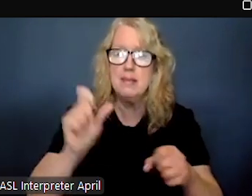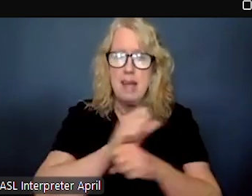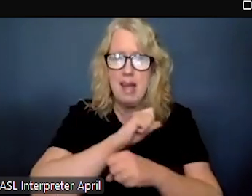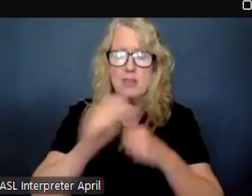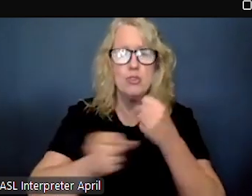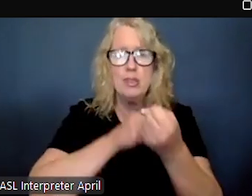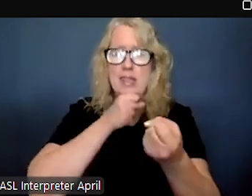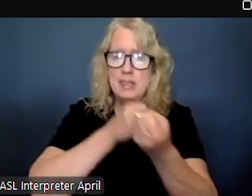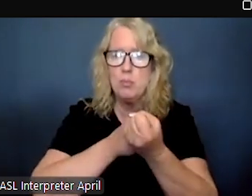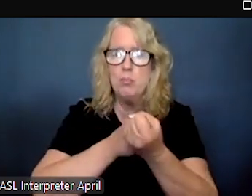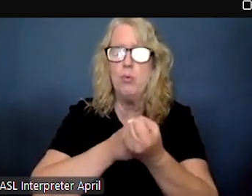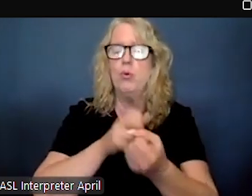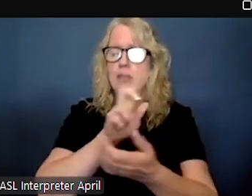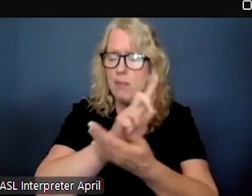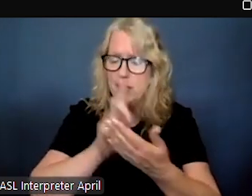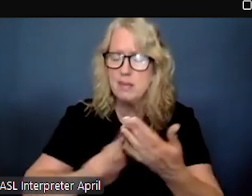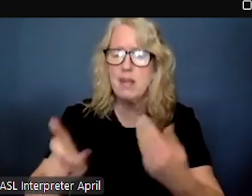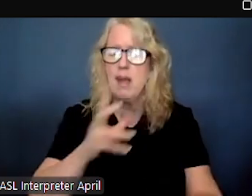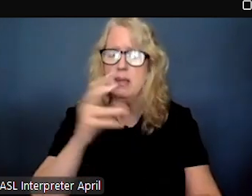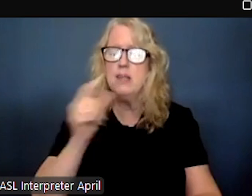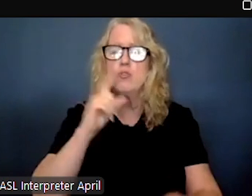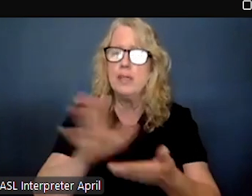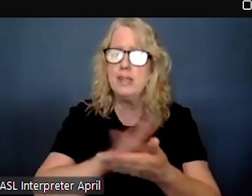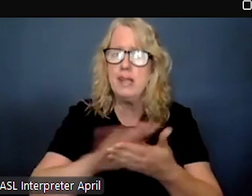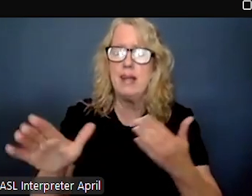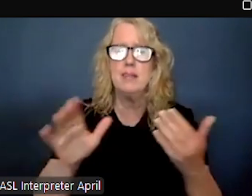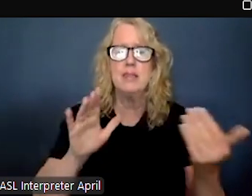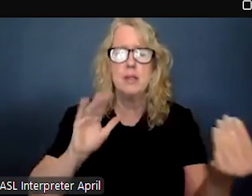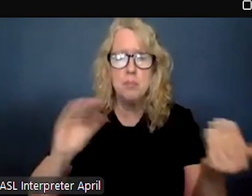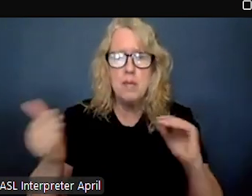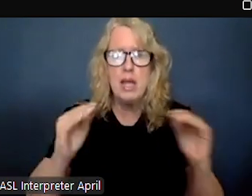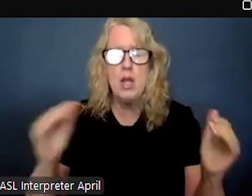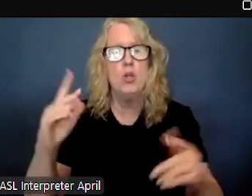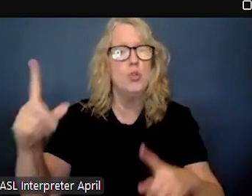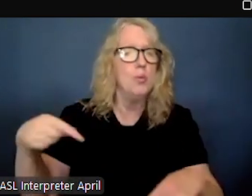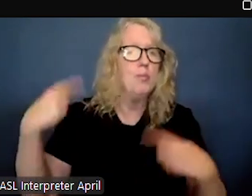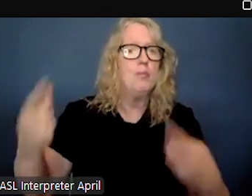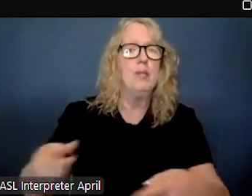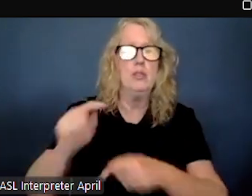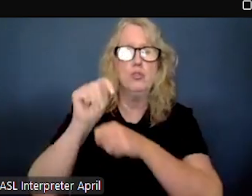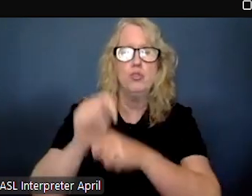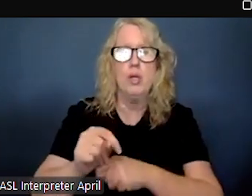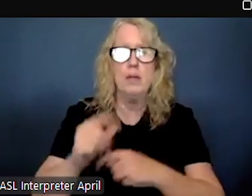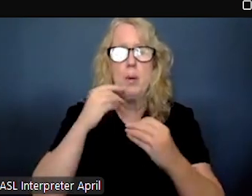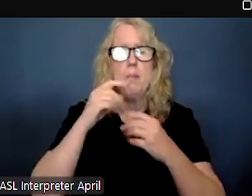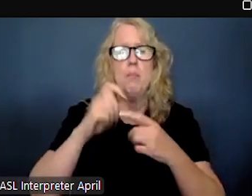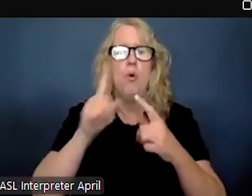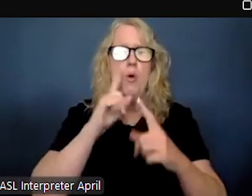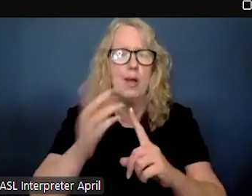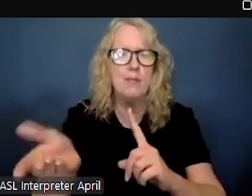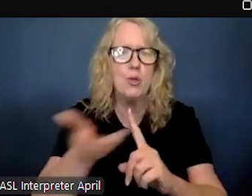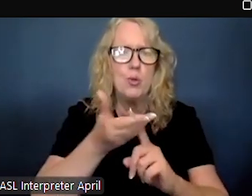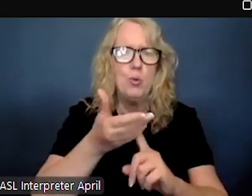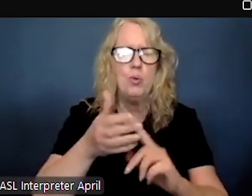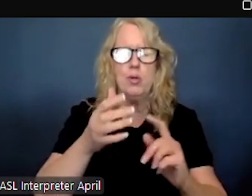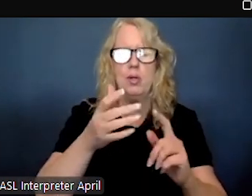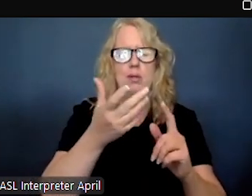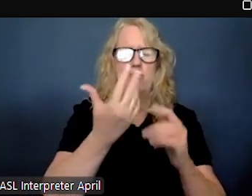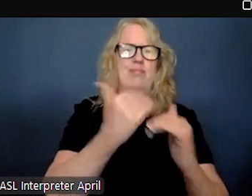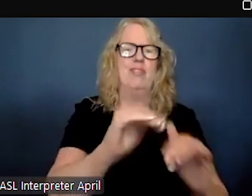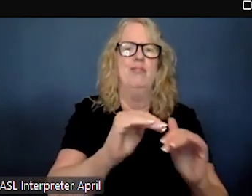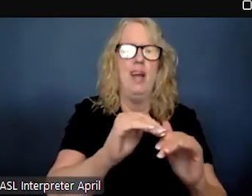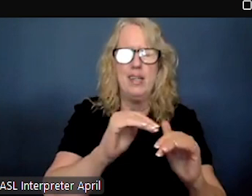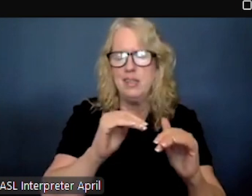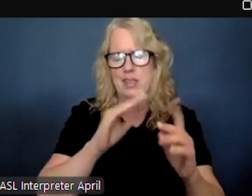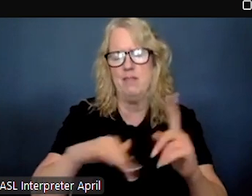endorse the design, and it's nice compared to what's traditionally been a much more coercive and confining environment